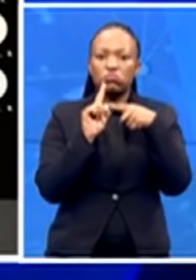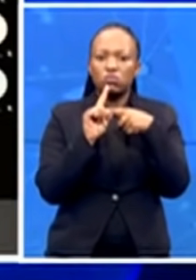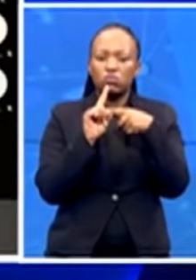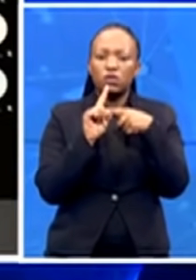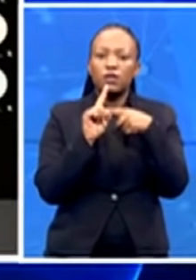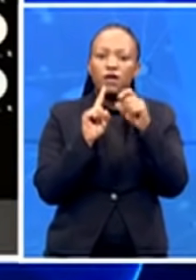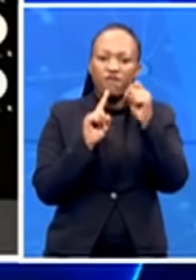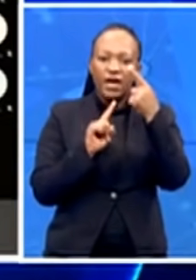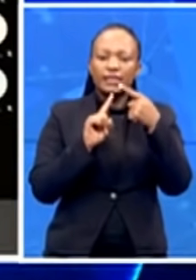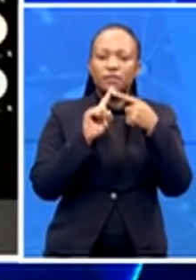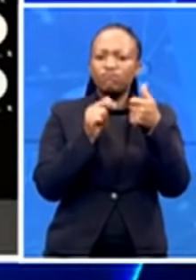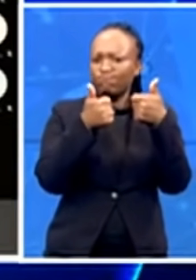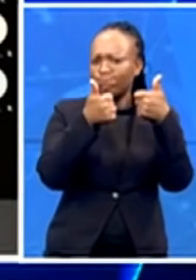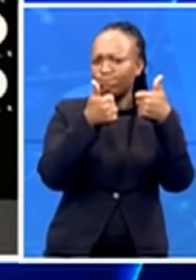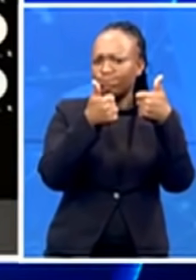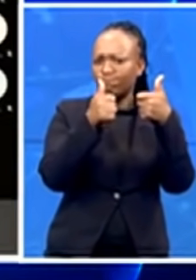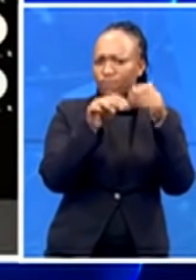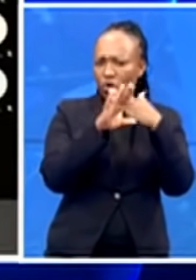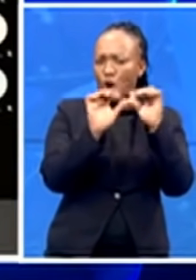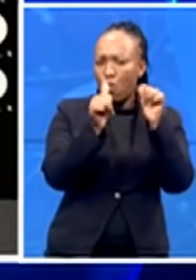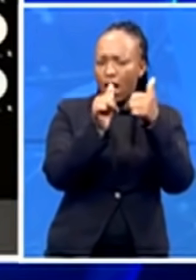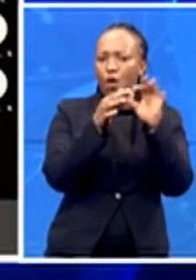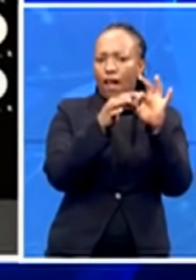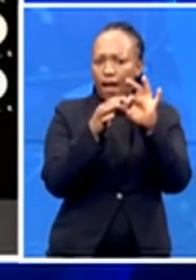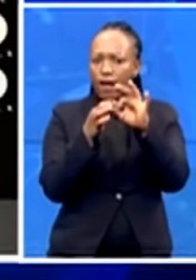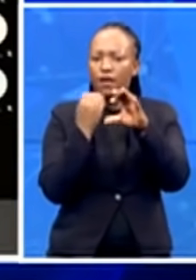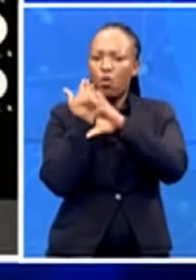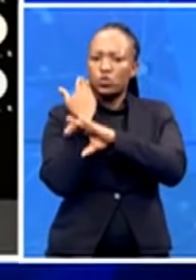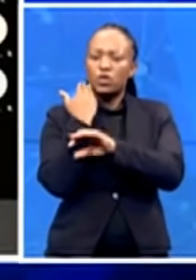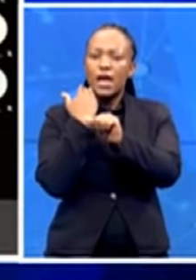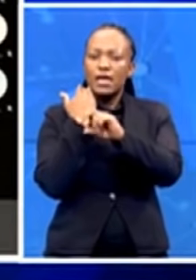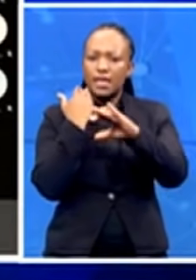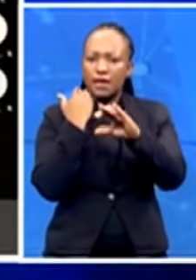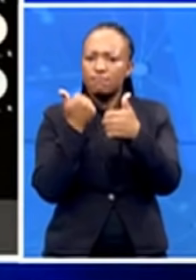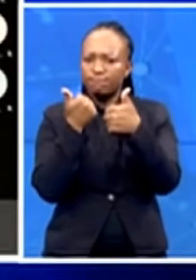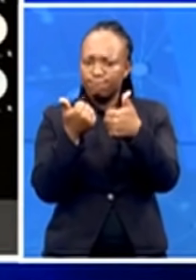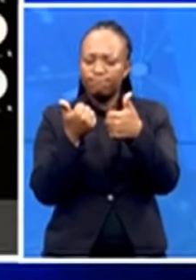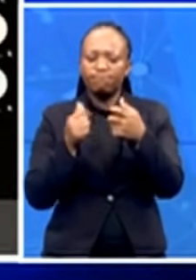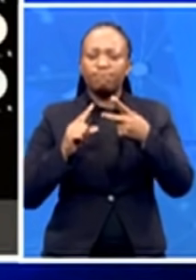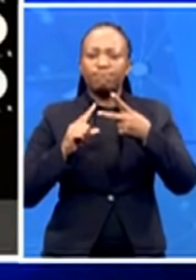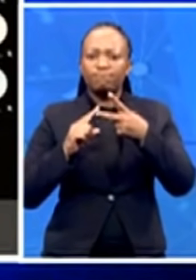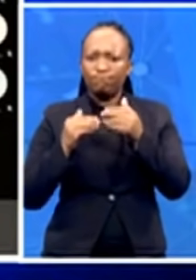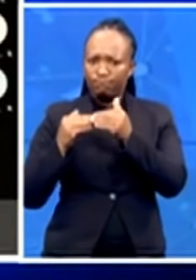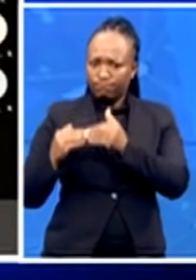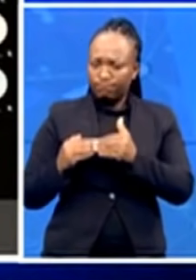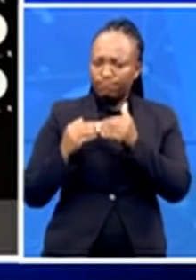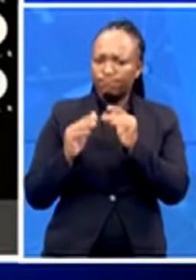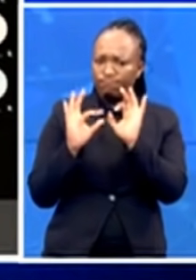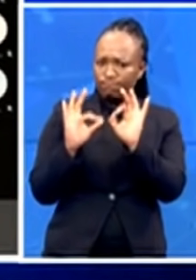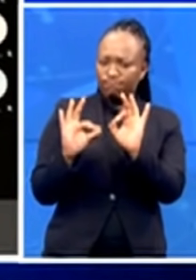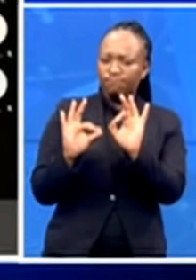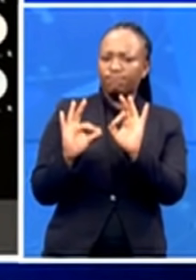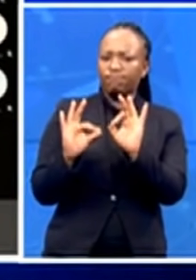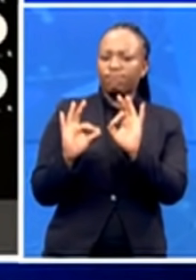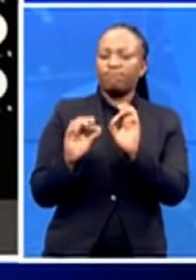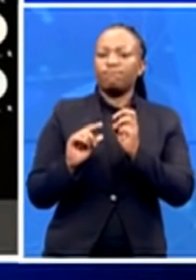the ANC constitution, B, was precautionary in nature, C, complied with the law